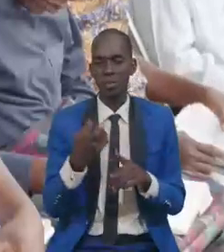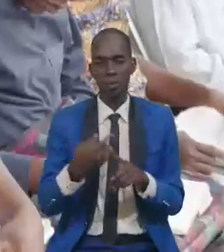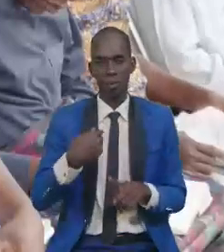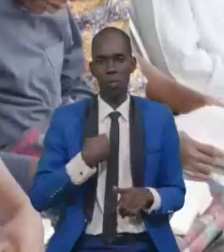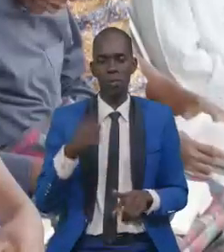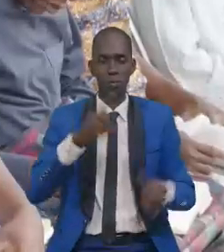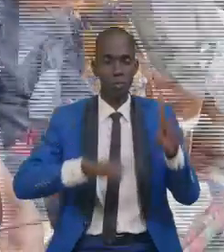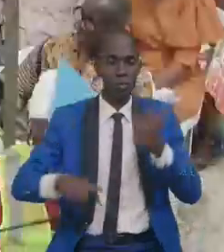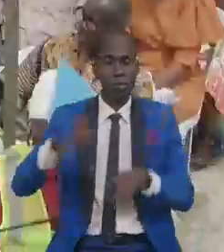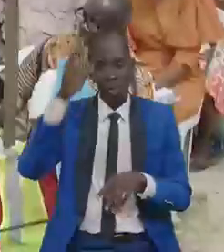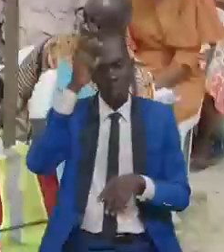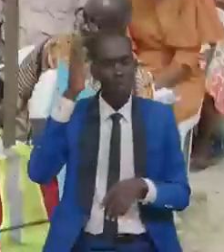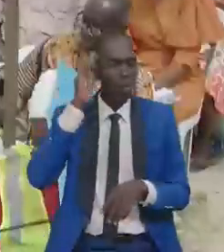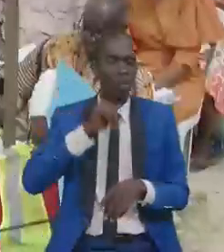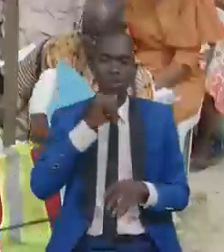me.